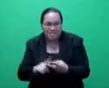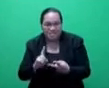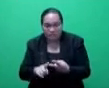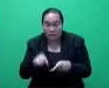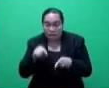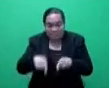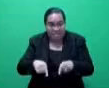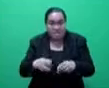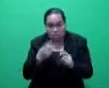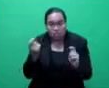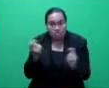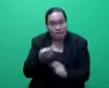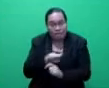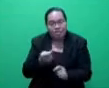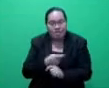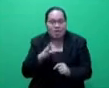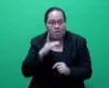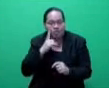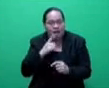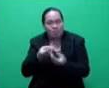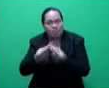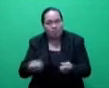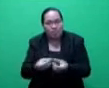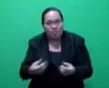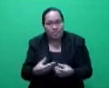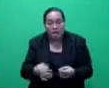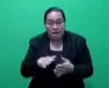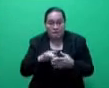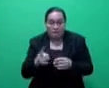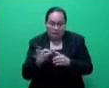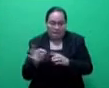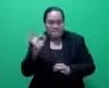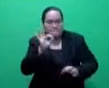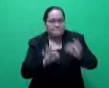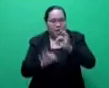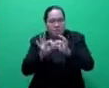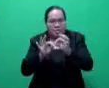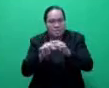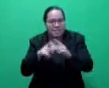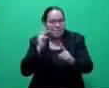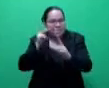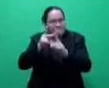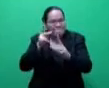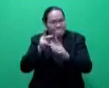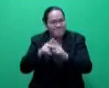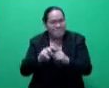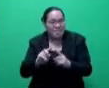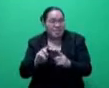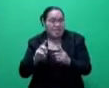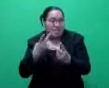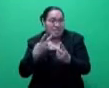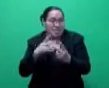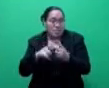head-on. Firstly, we prioritize standardization. Previously, the processes in place around the country